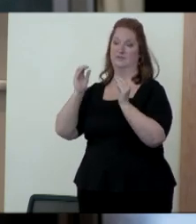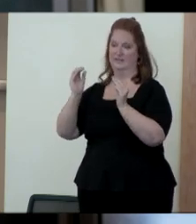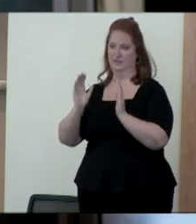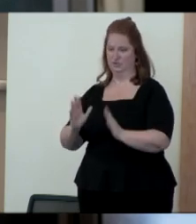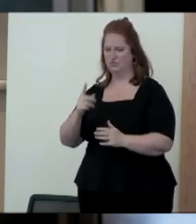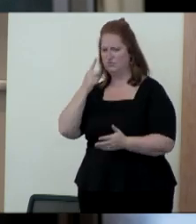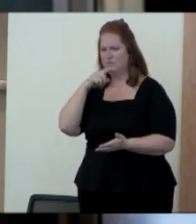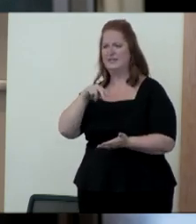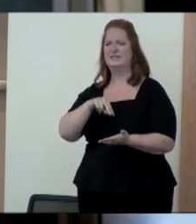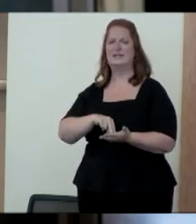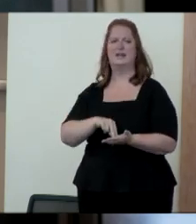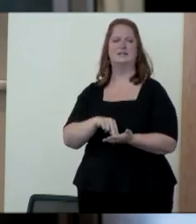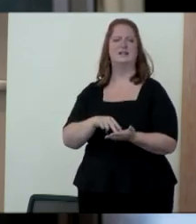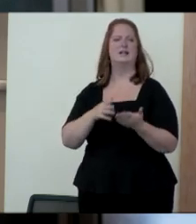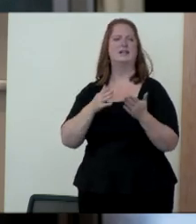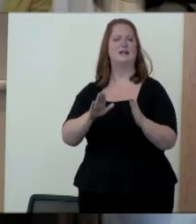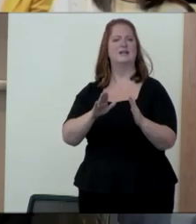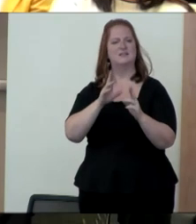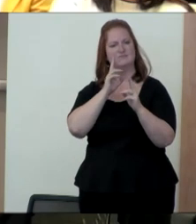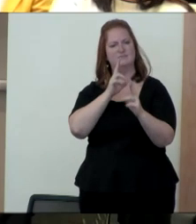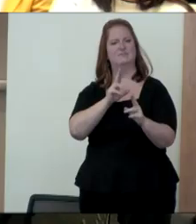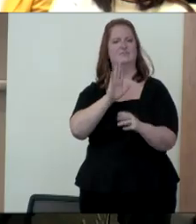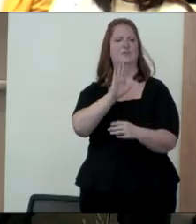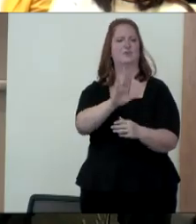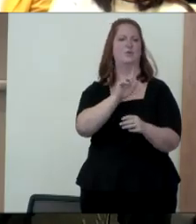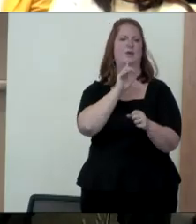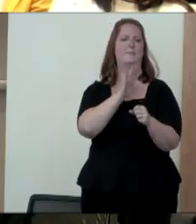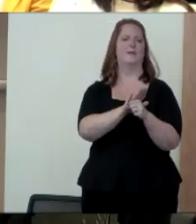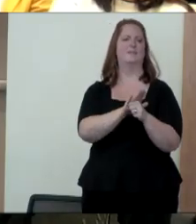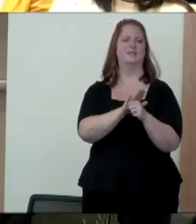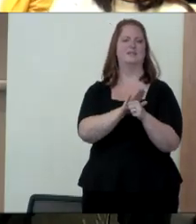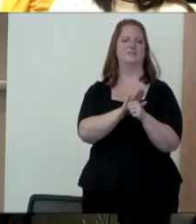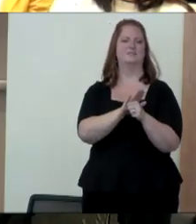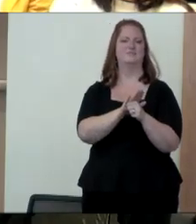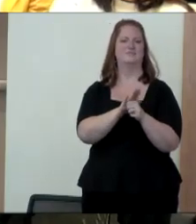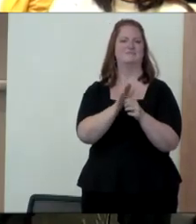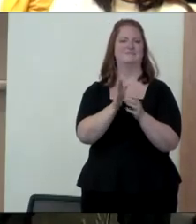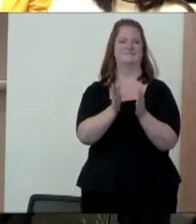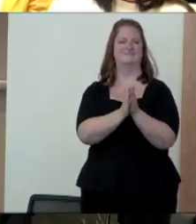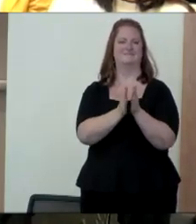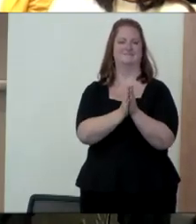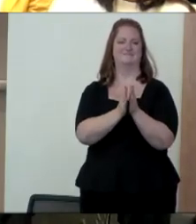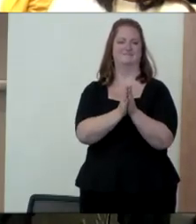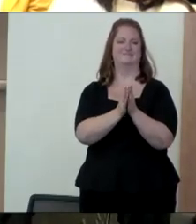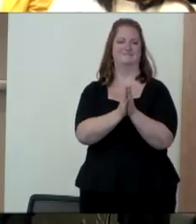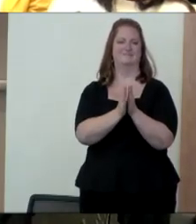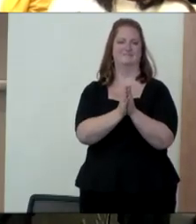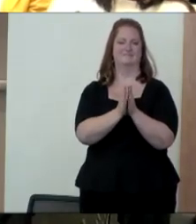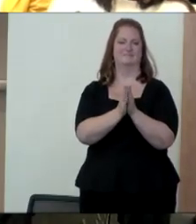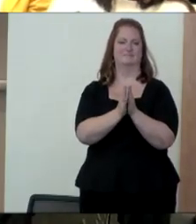Would you stand as well so that we can thank you for your commitment to engaging our diverse students in innovation?